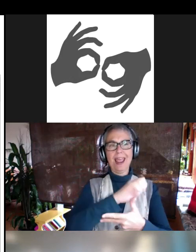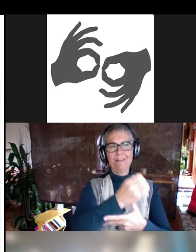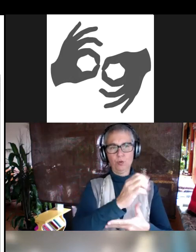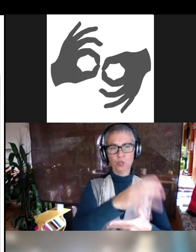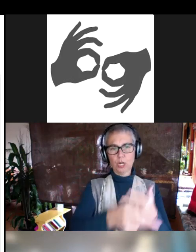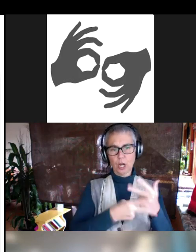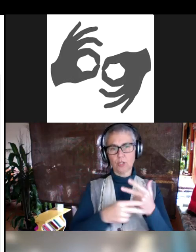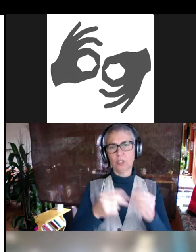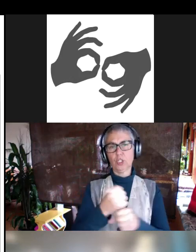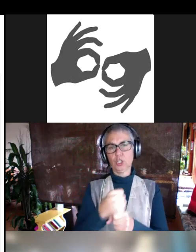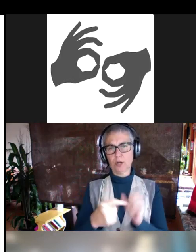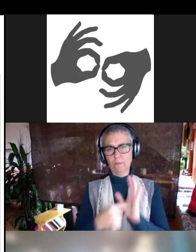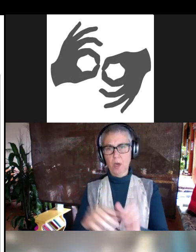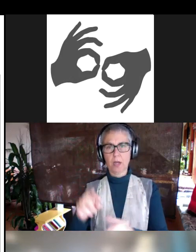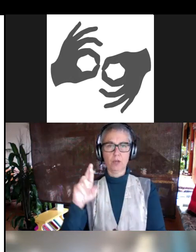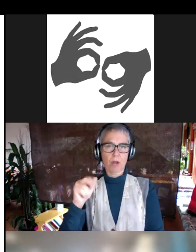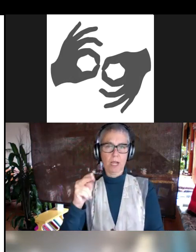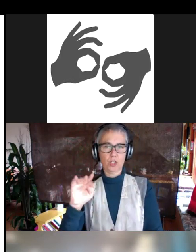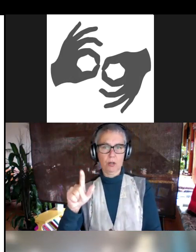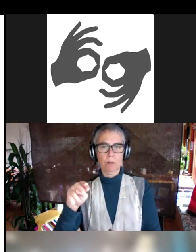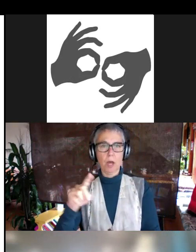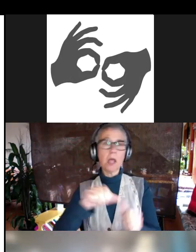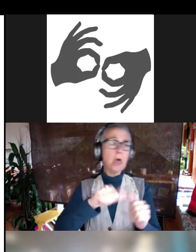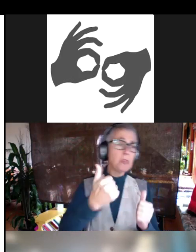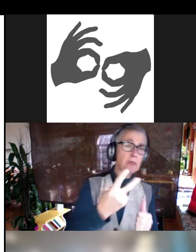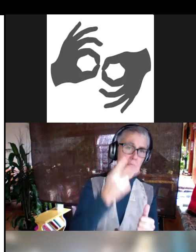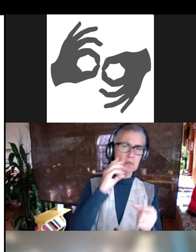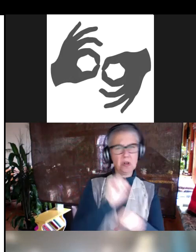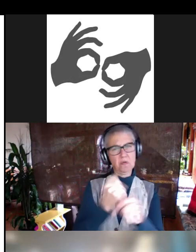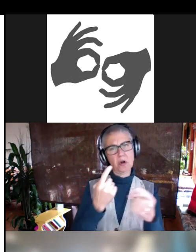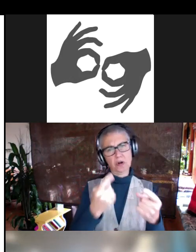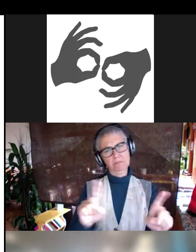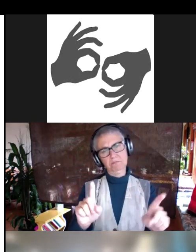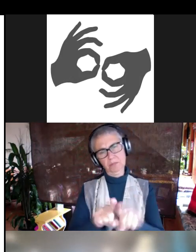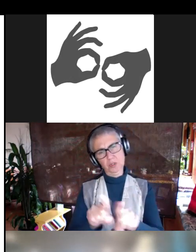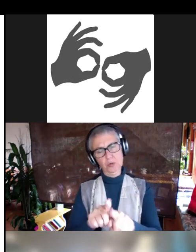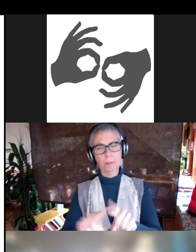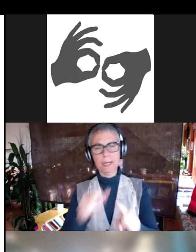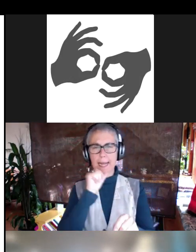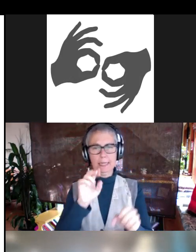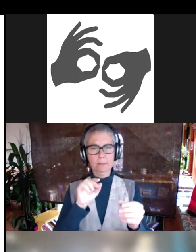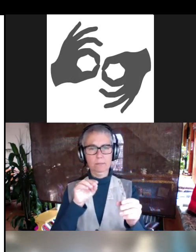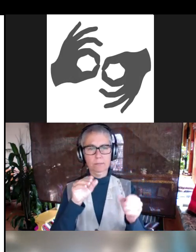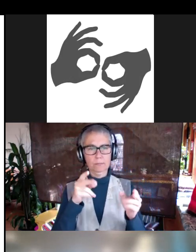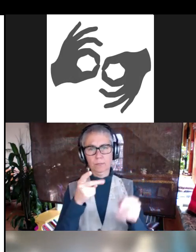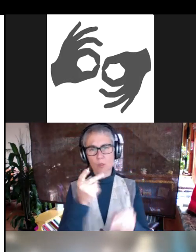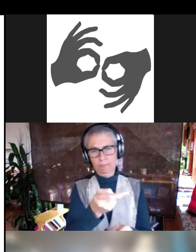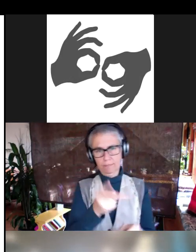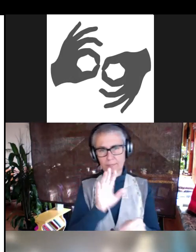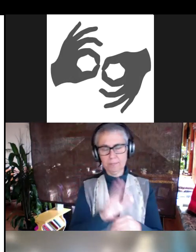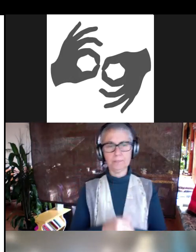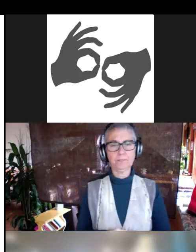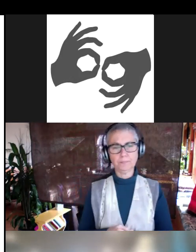at. So like I said, these 2 tend to go hand in hand, so I'll kind of group these for now. And